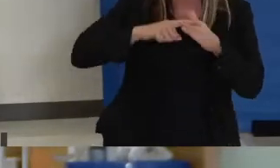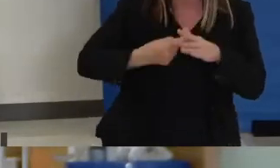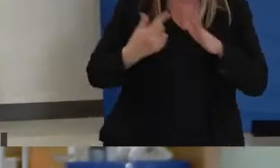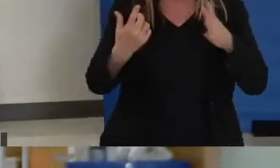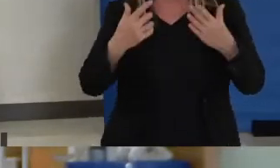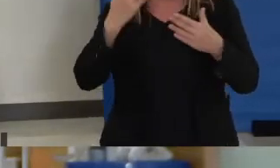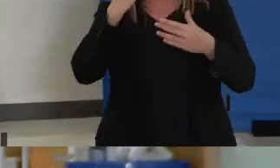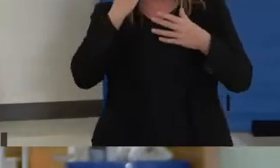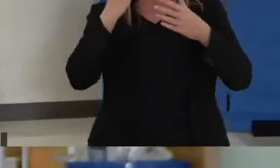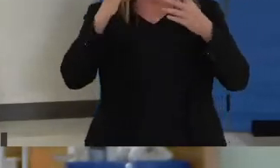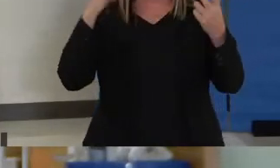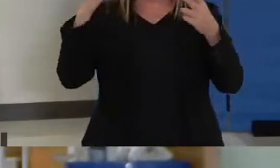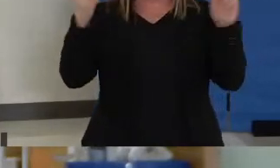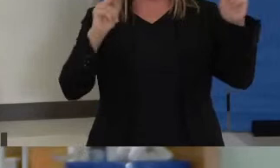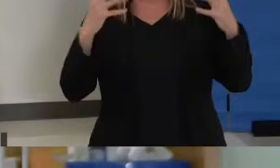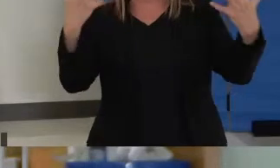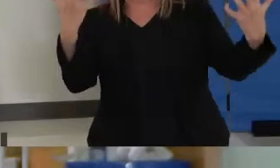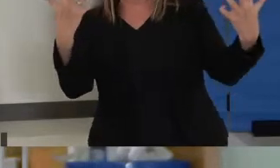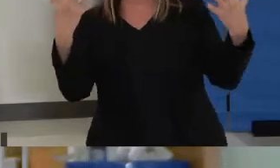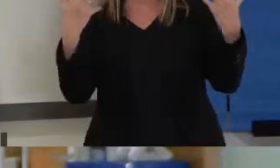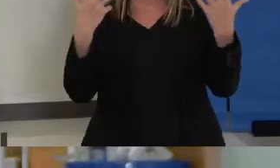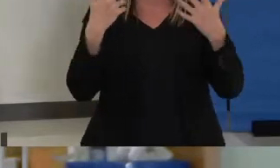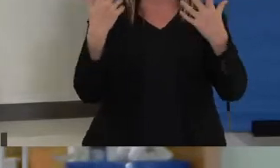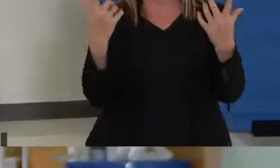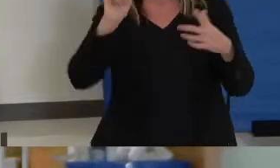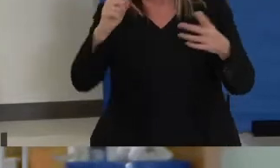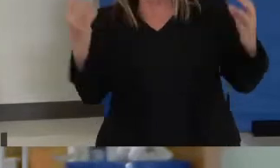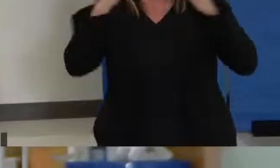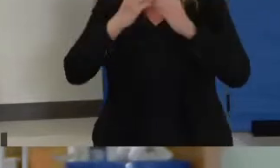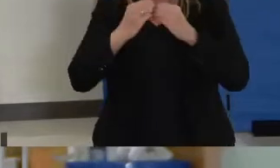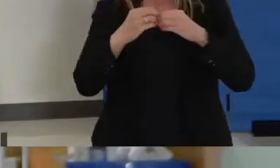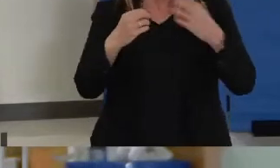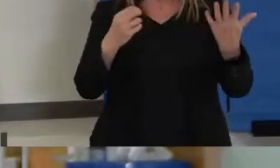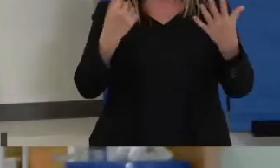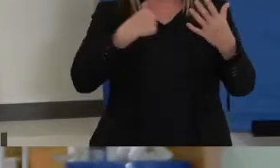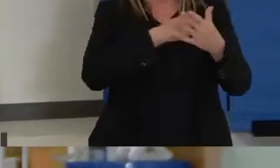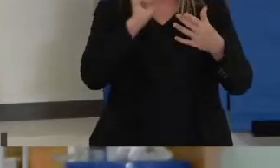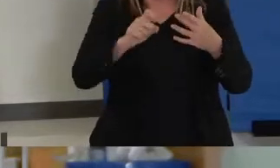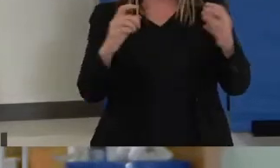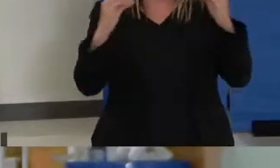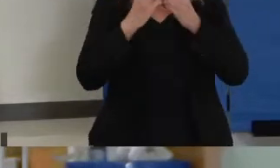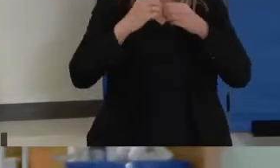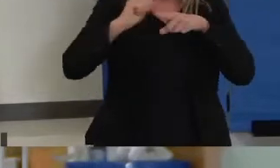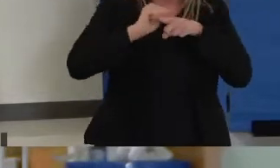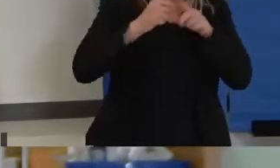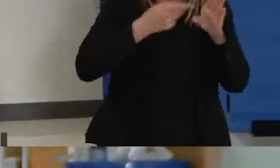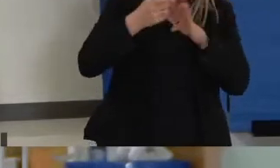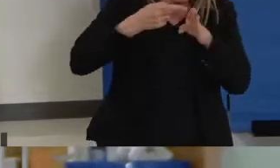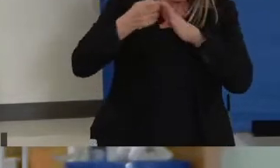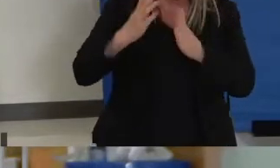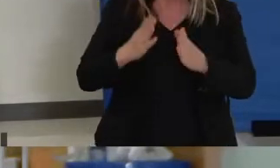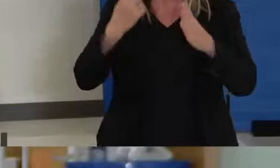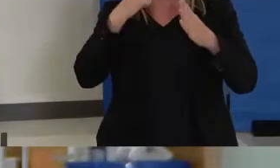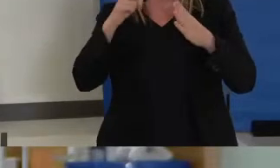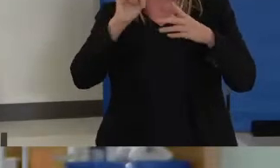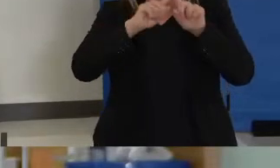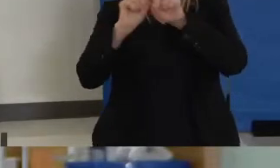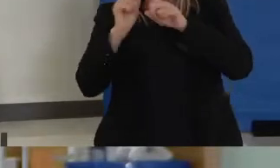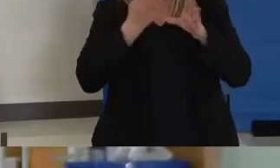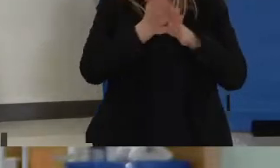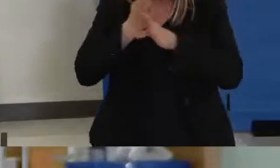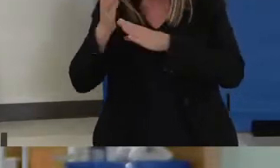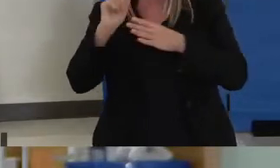constituents are greater. Our workforce needs thousands of trained specialists in sustained careers, and we must support our counties